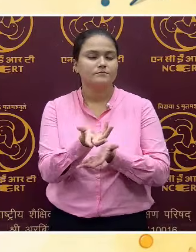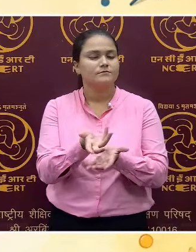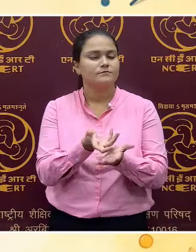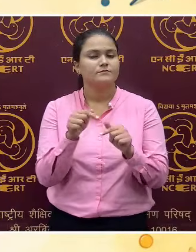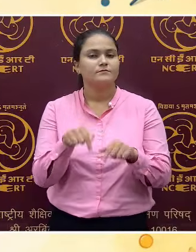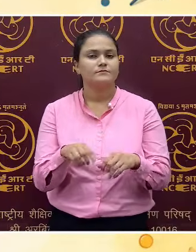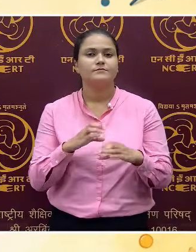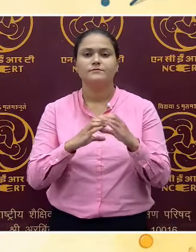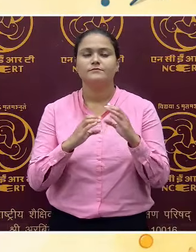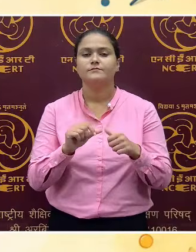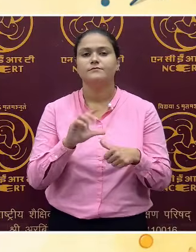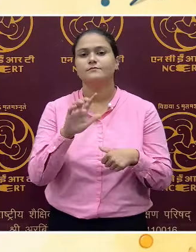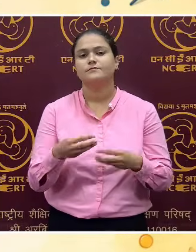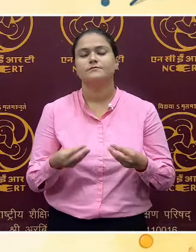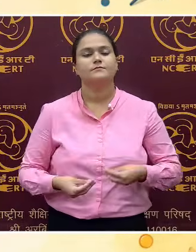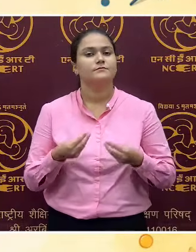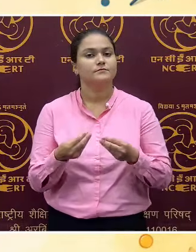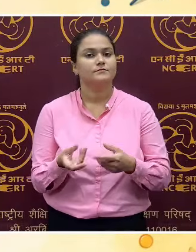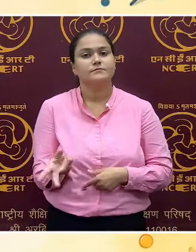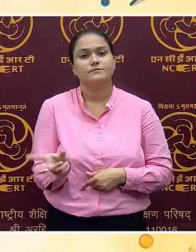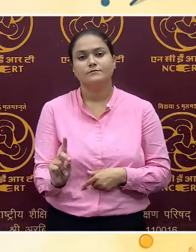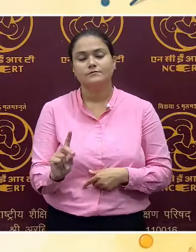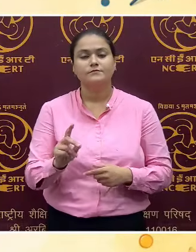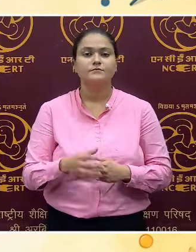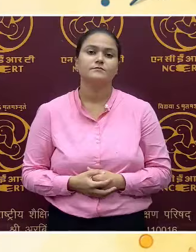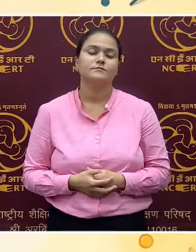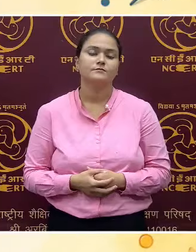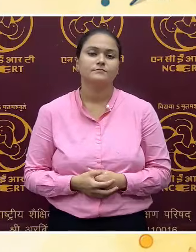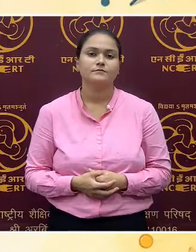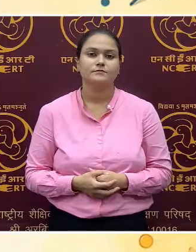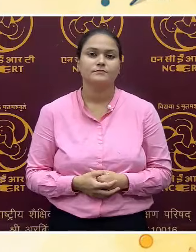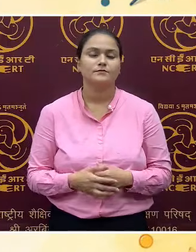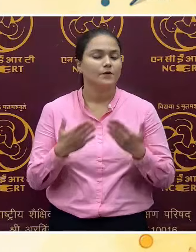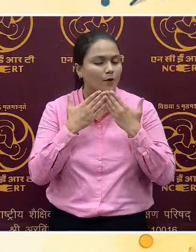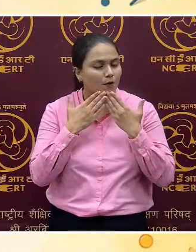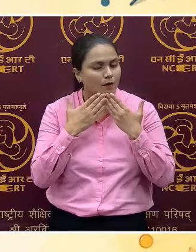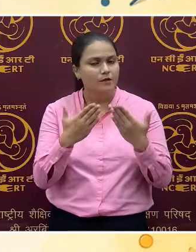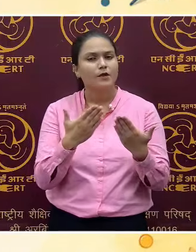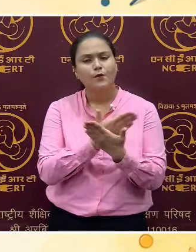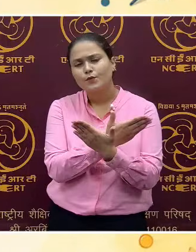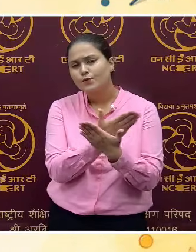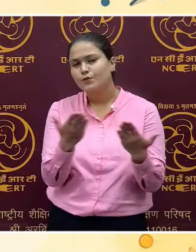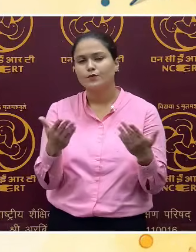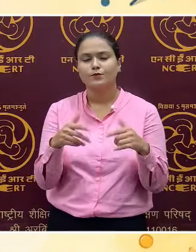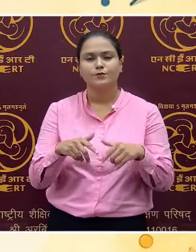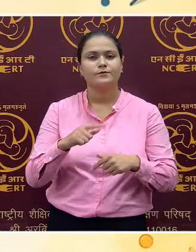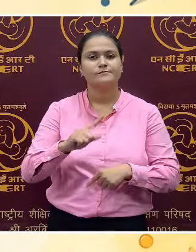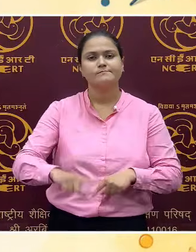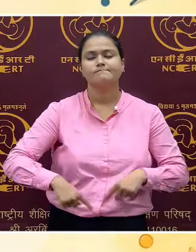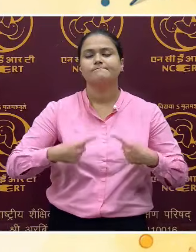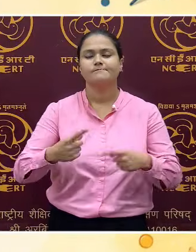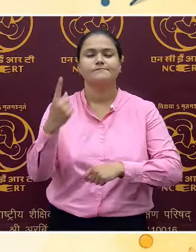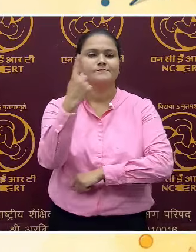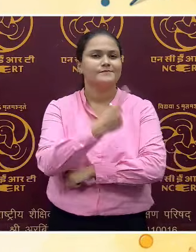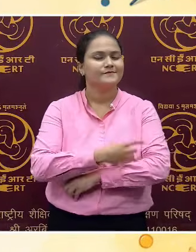here. And once again, a very big thank you to all of you. Have a great day ahead. I'm